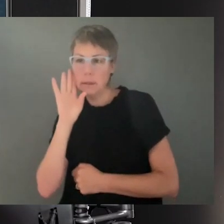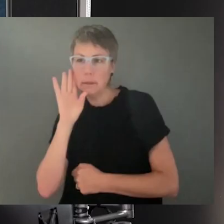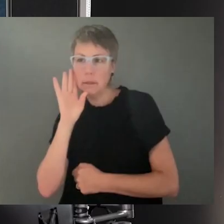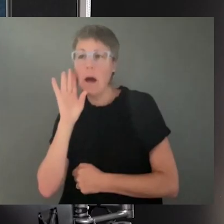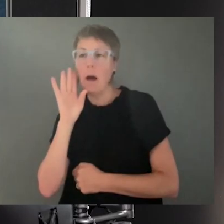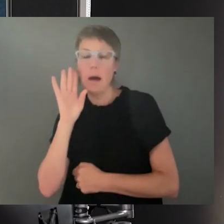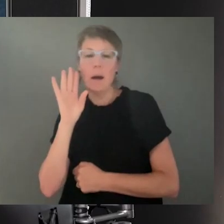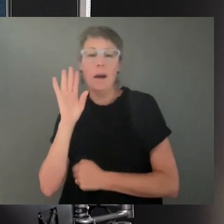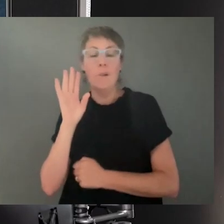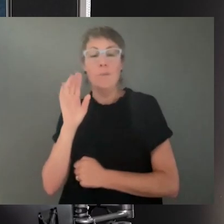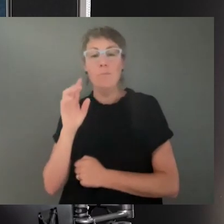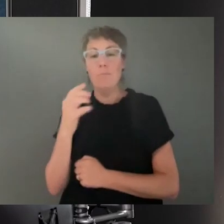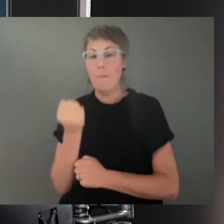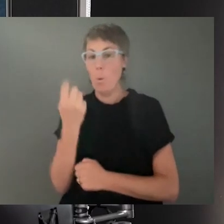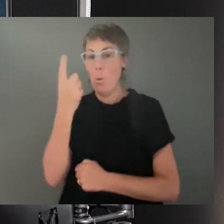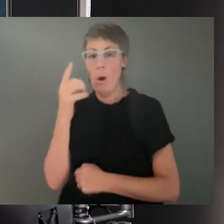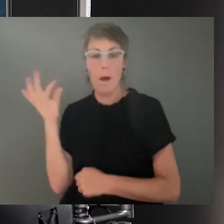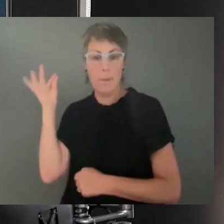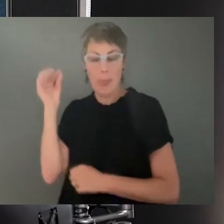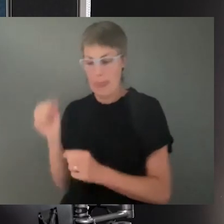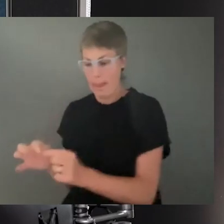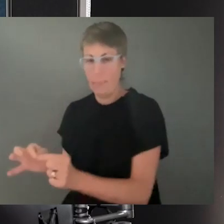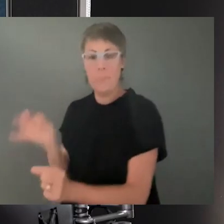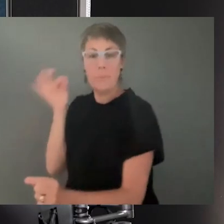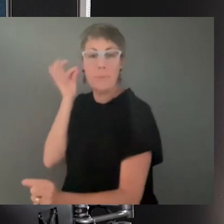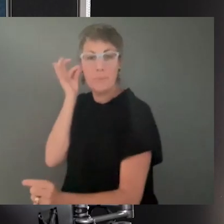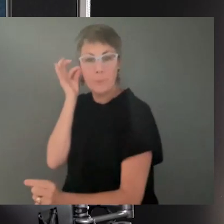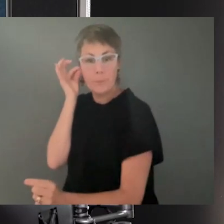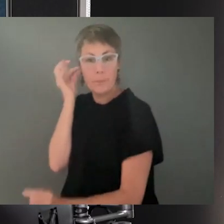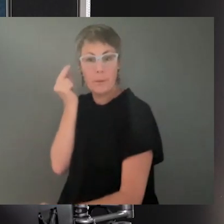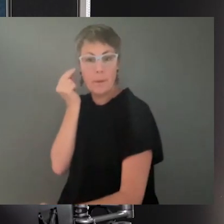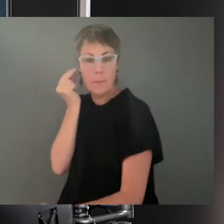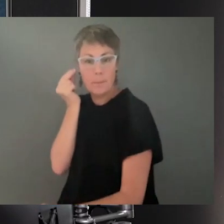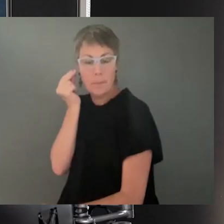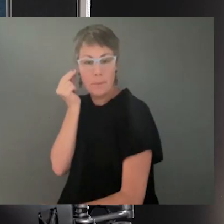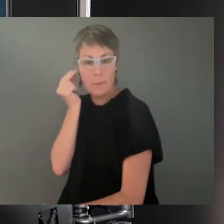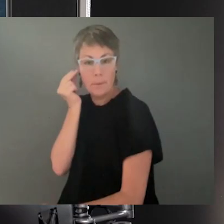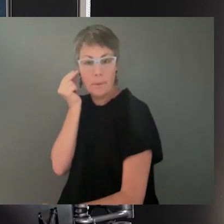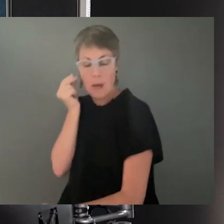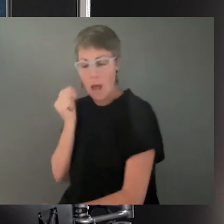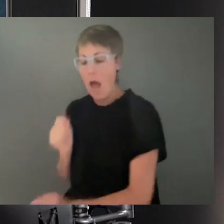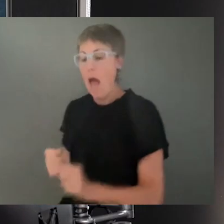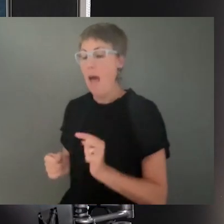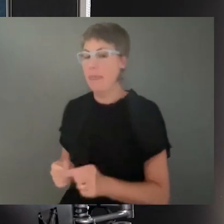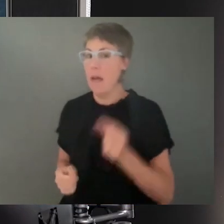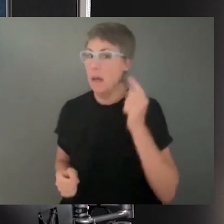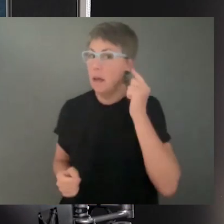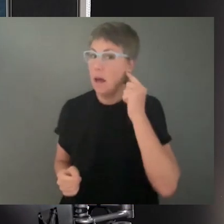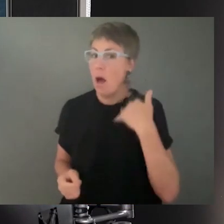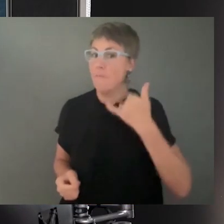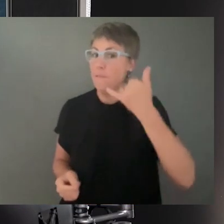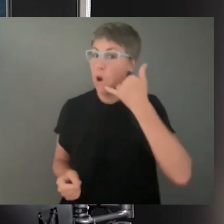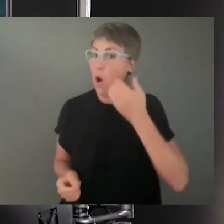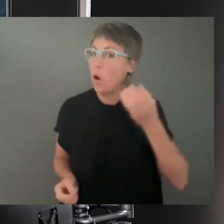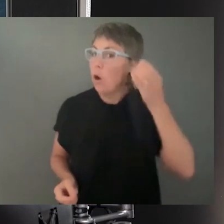could listen. And I would actually have one earpiece in one ear, and then in the other ear I would have the phone,